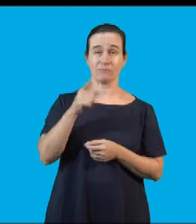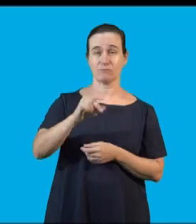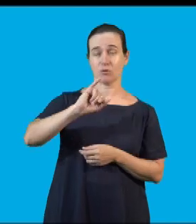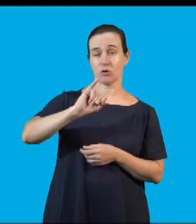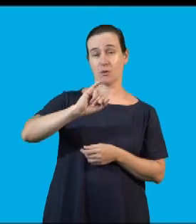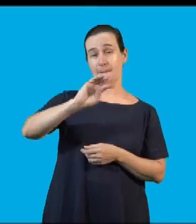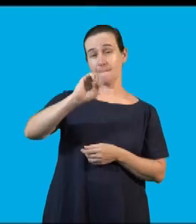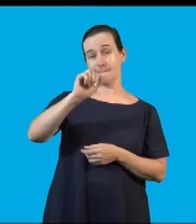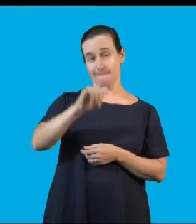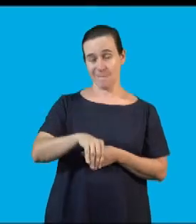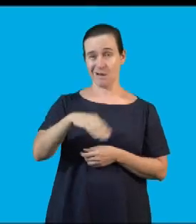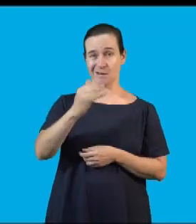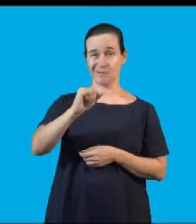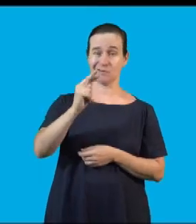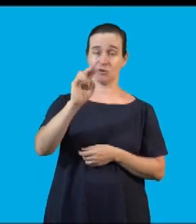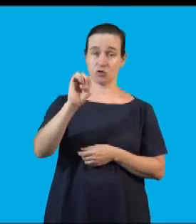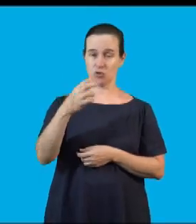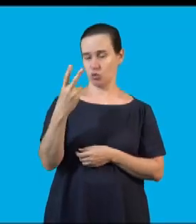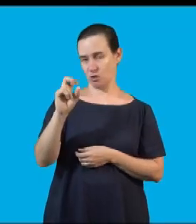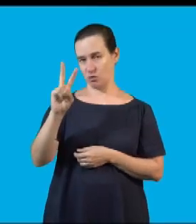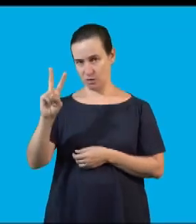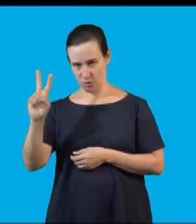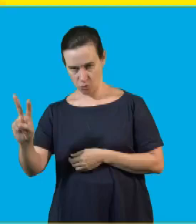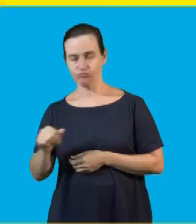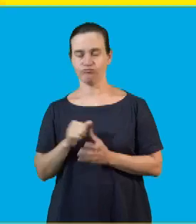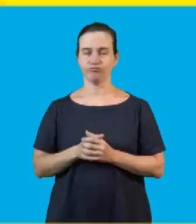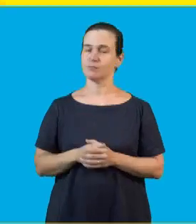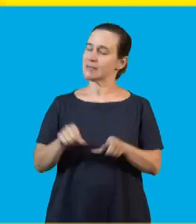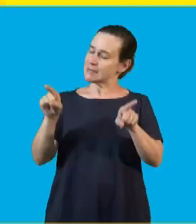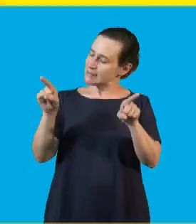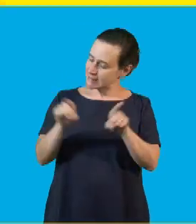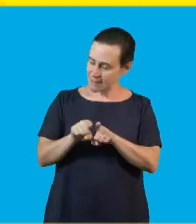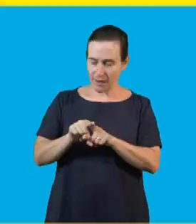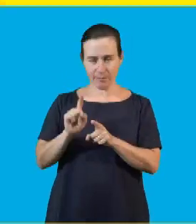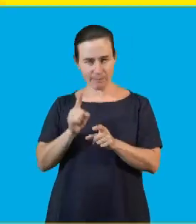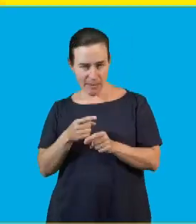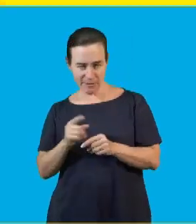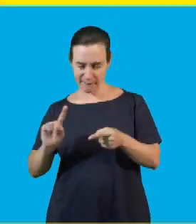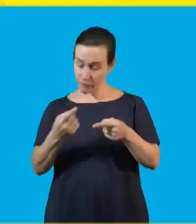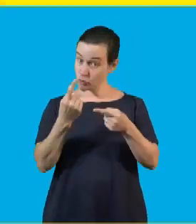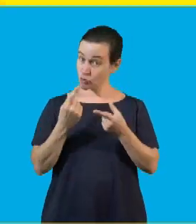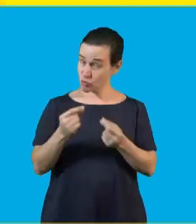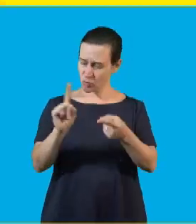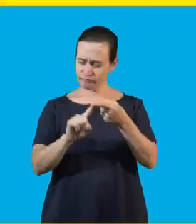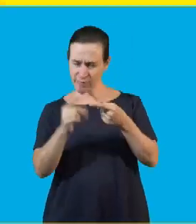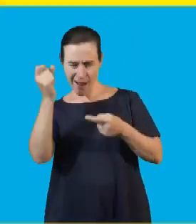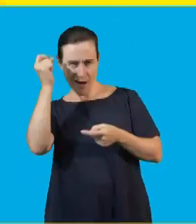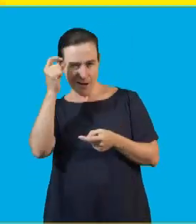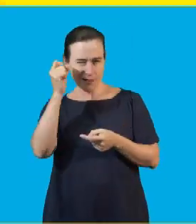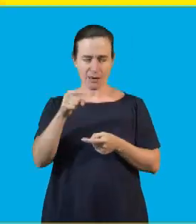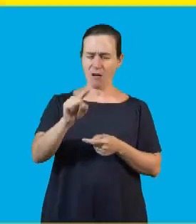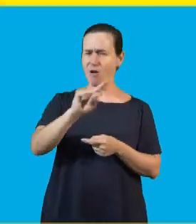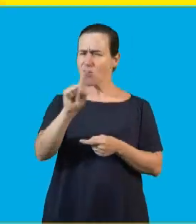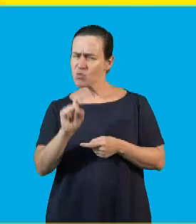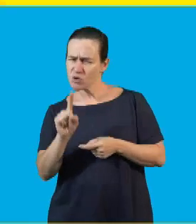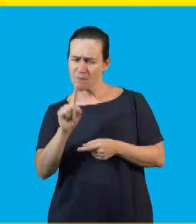May-June 2022, question 3.3. We follow the same guidelines, we unpack, we identify